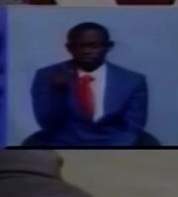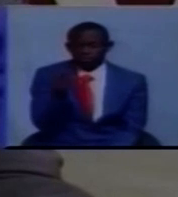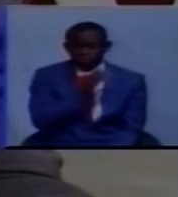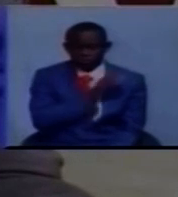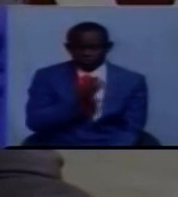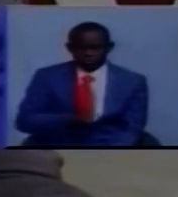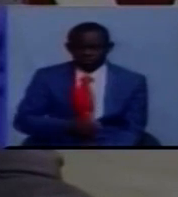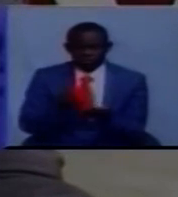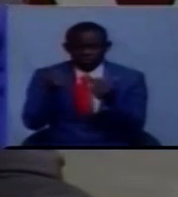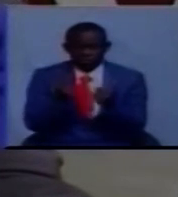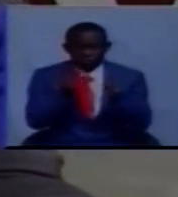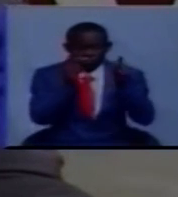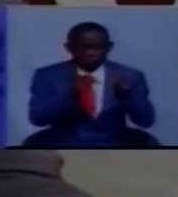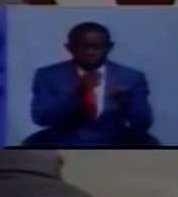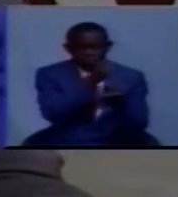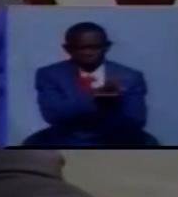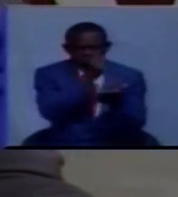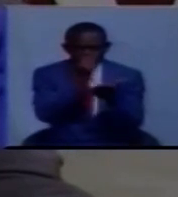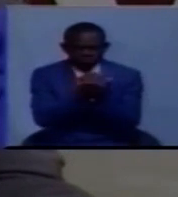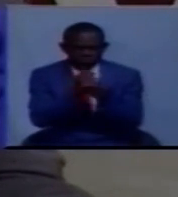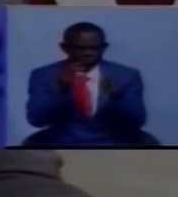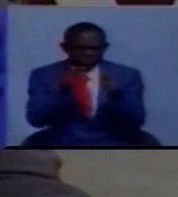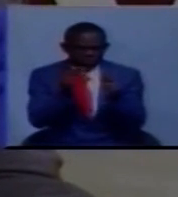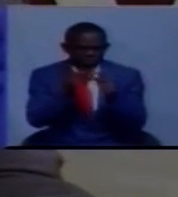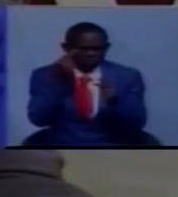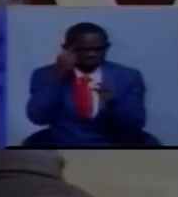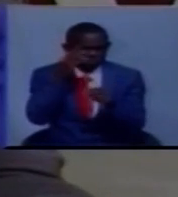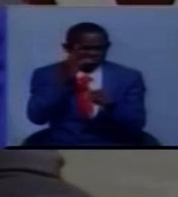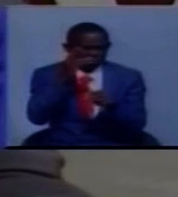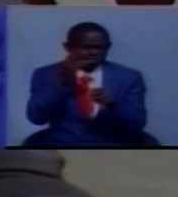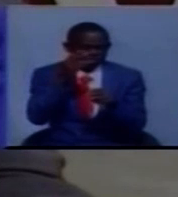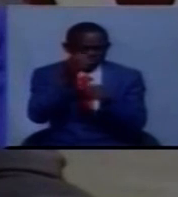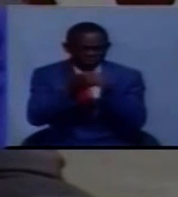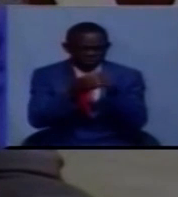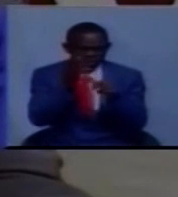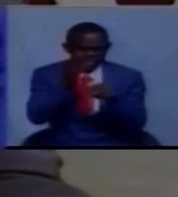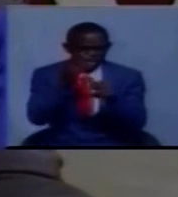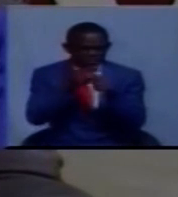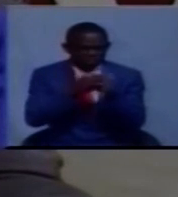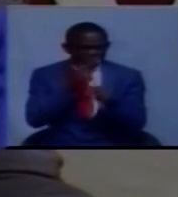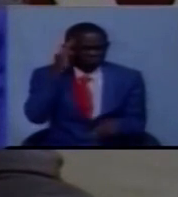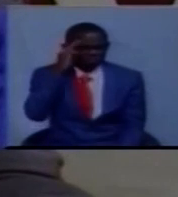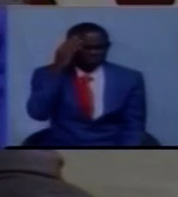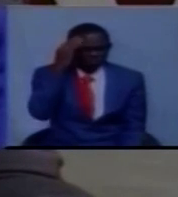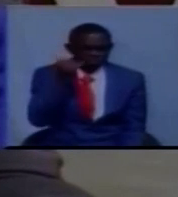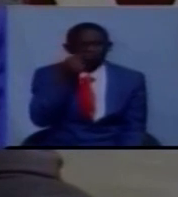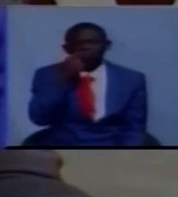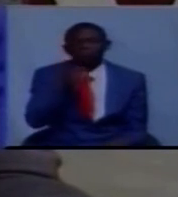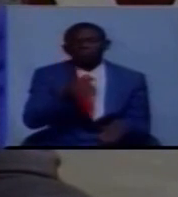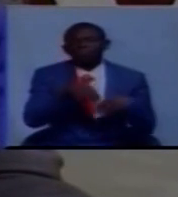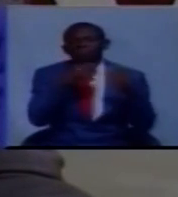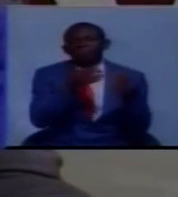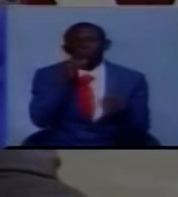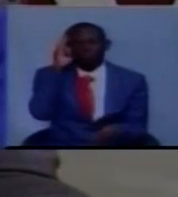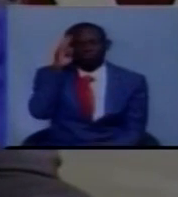that contract. And that's why in our regulation, because I'll be very soon I'll be providing the